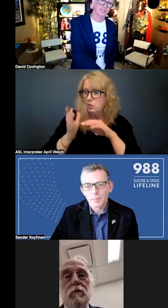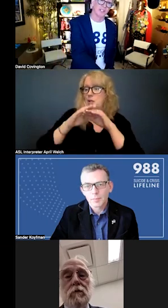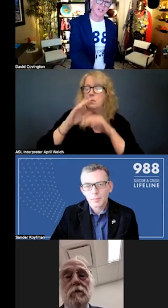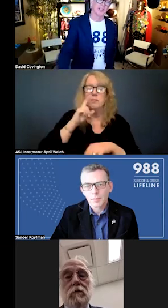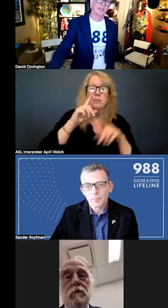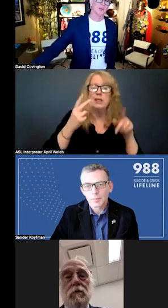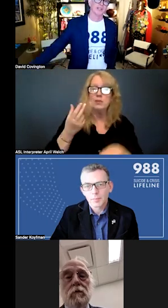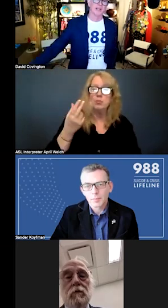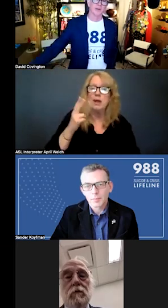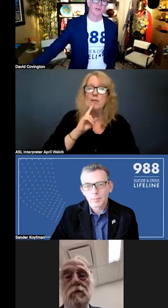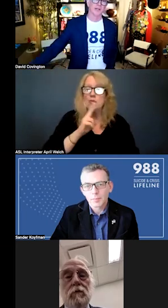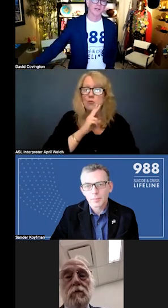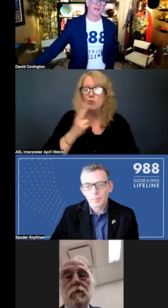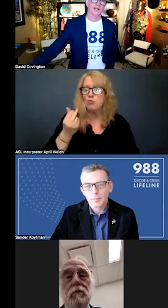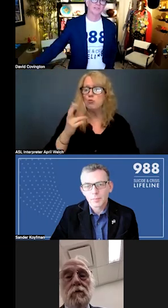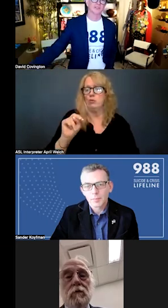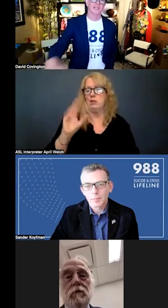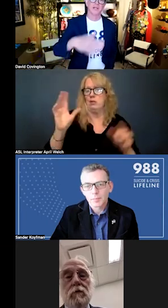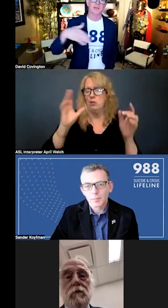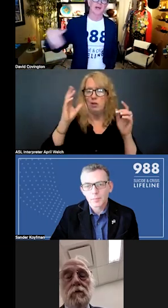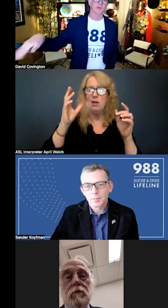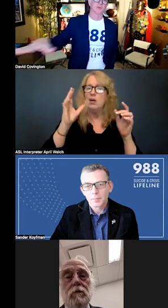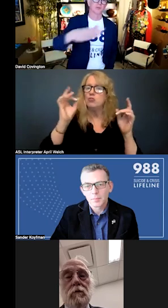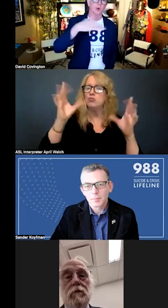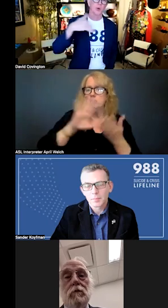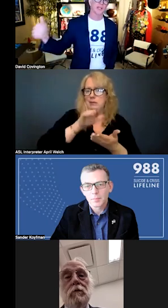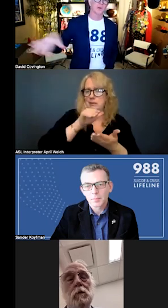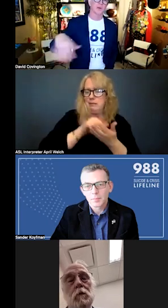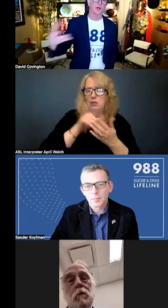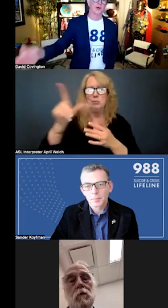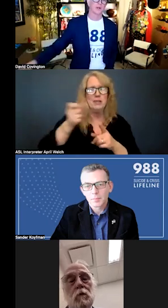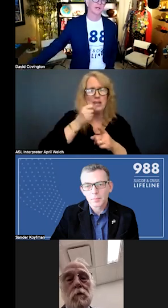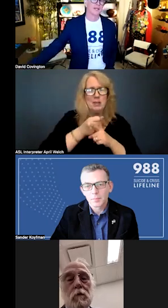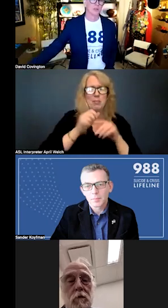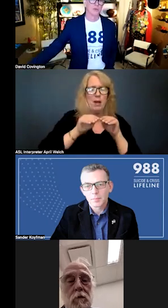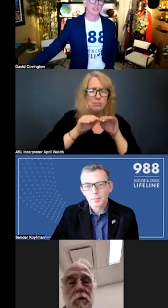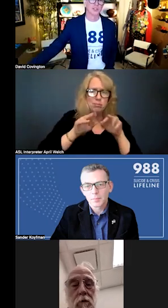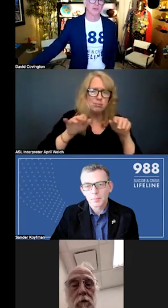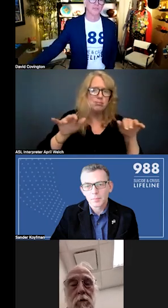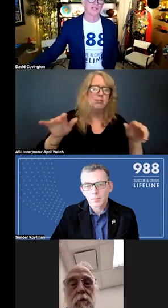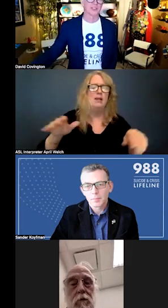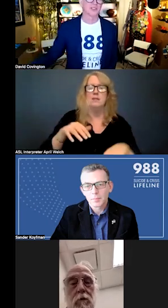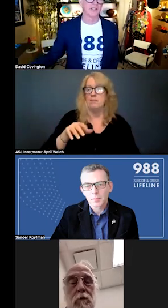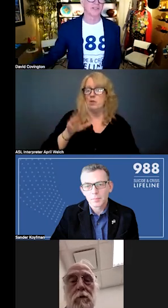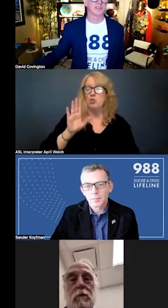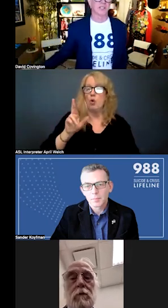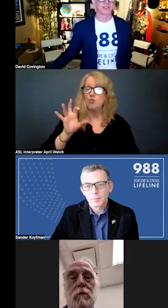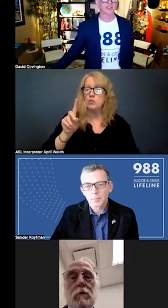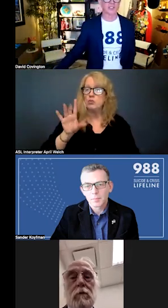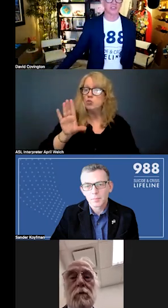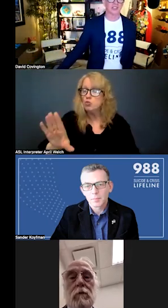Crisis Center, I think, went down as the impact was roiling and we were all. So Richard, your reflections on